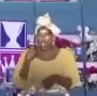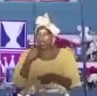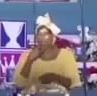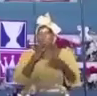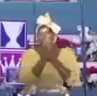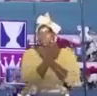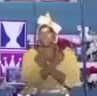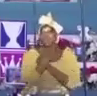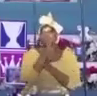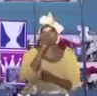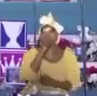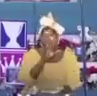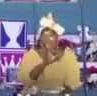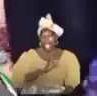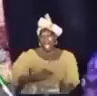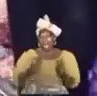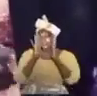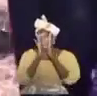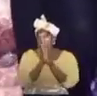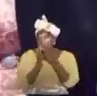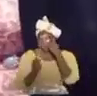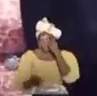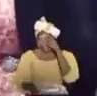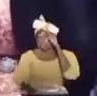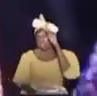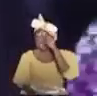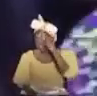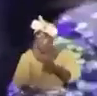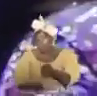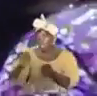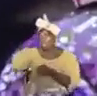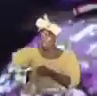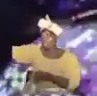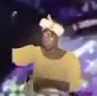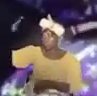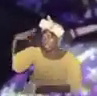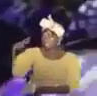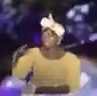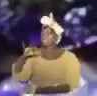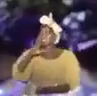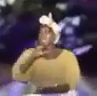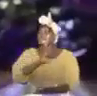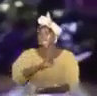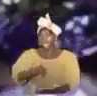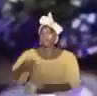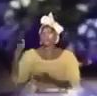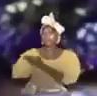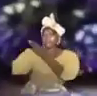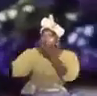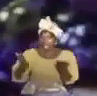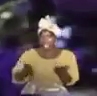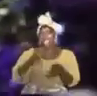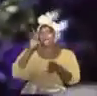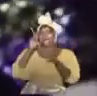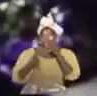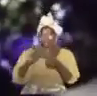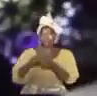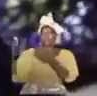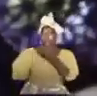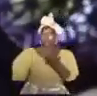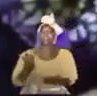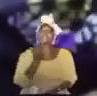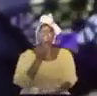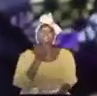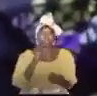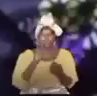this kingdom. I'm praying for someone. The grace that must rest upon you and cause men to find favor with men, in the